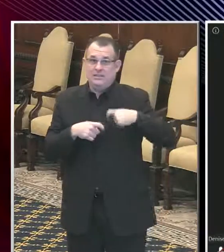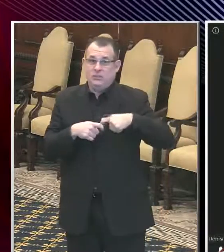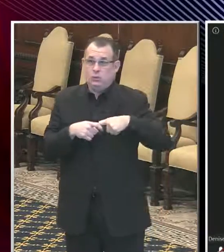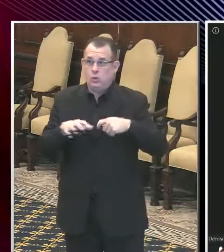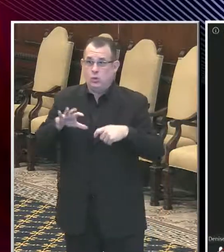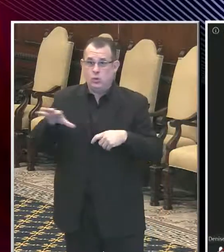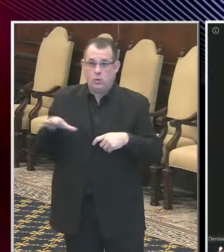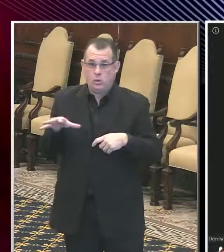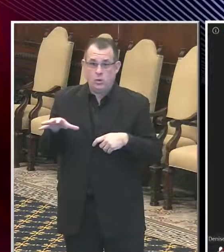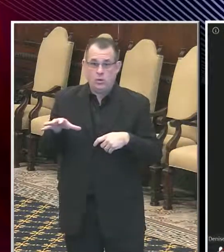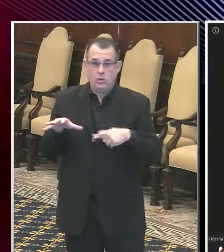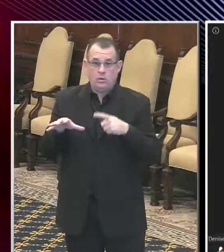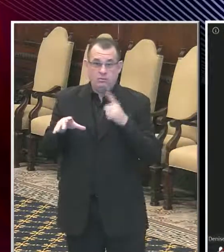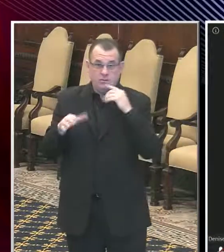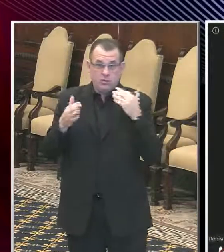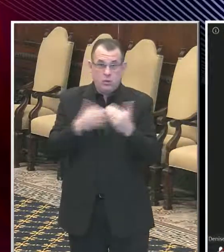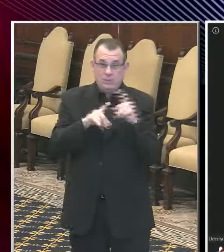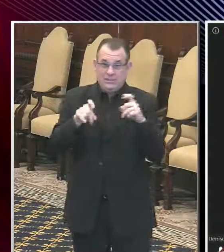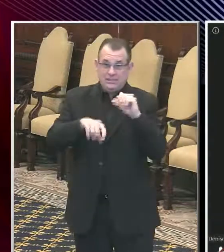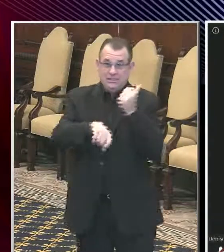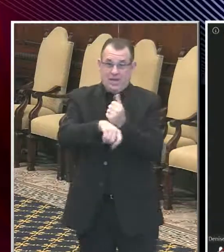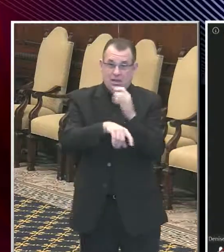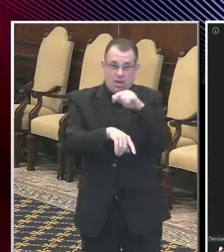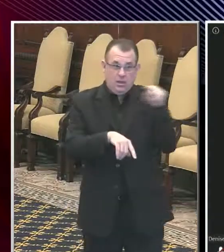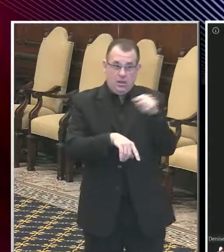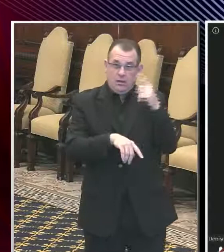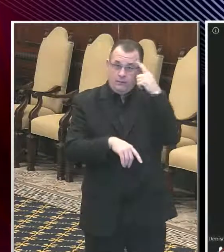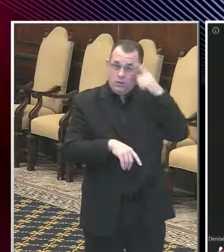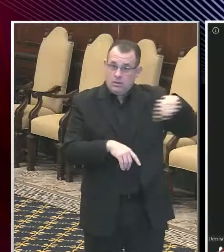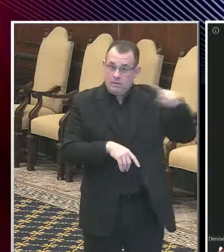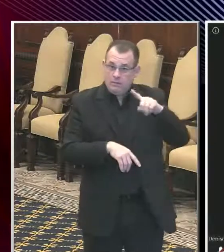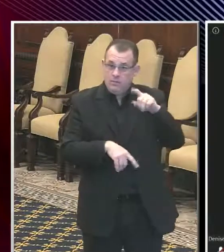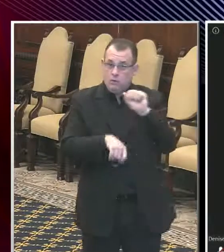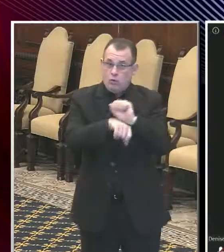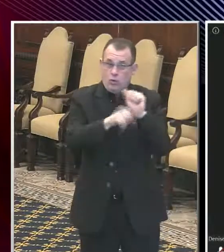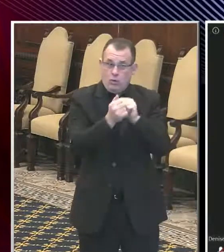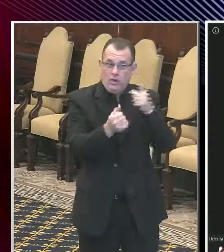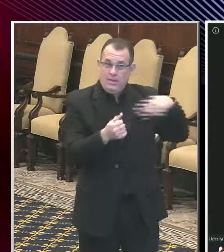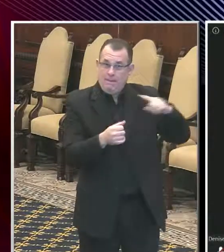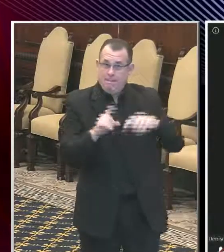and because of how those